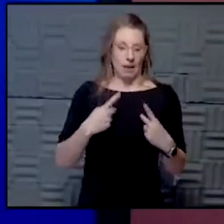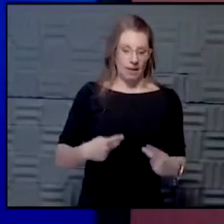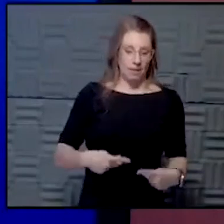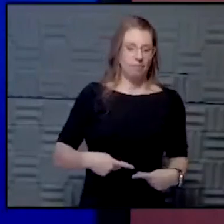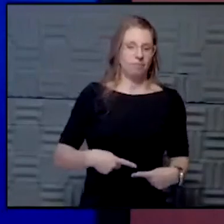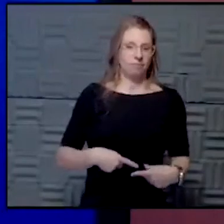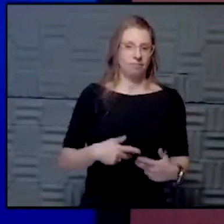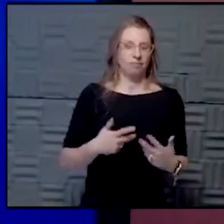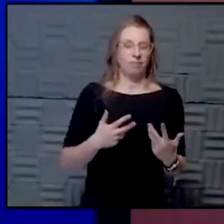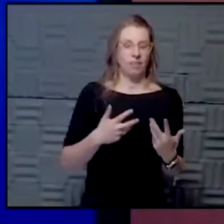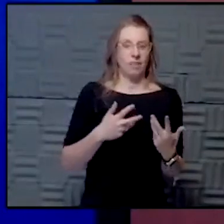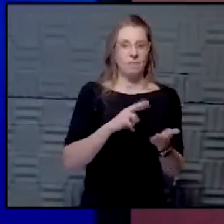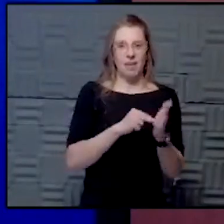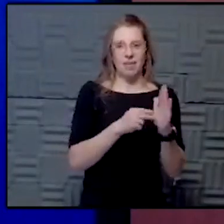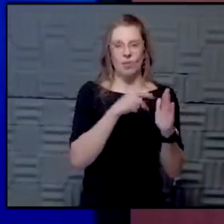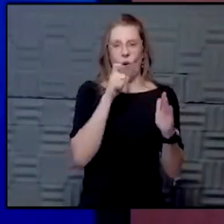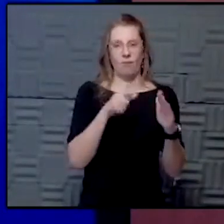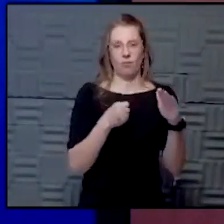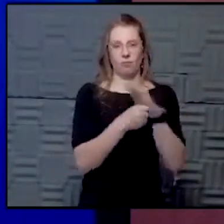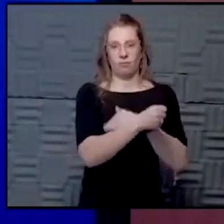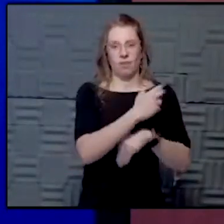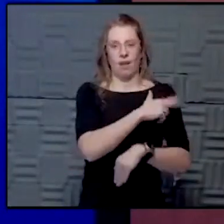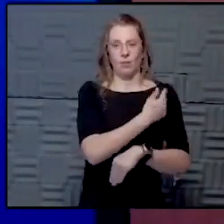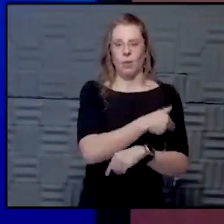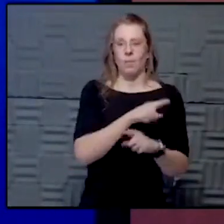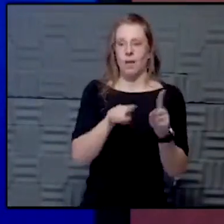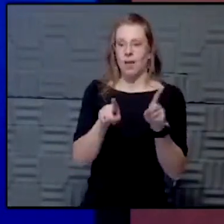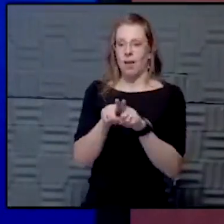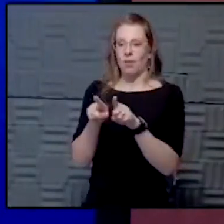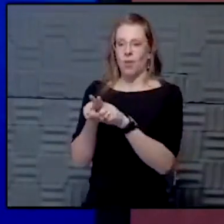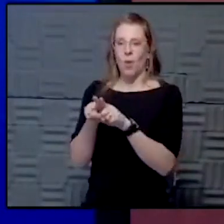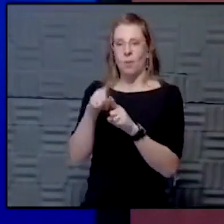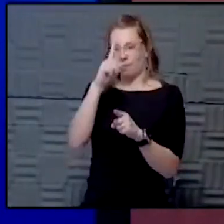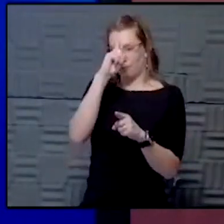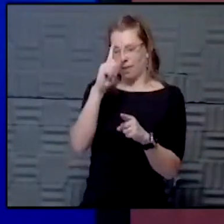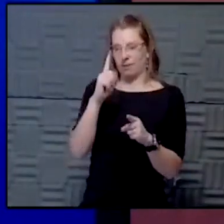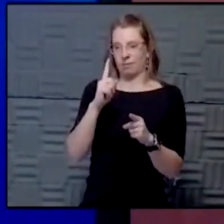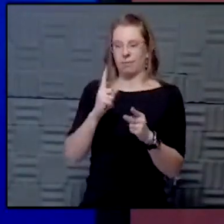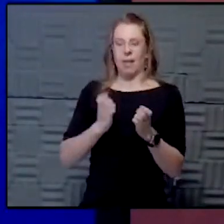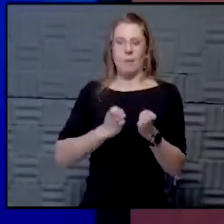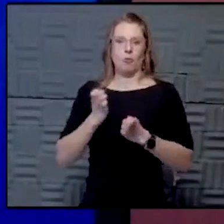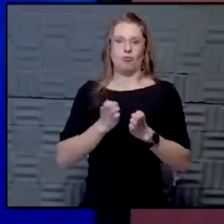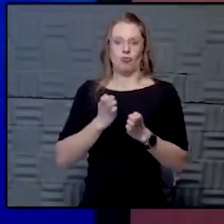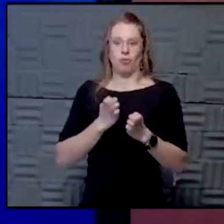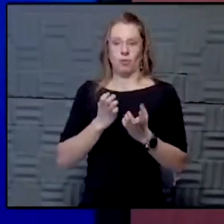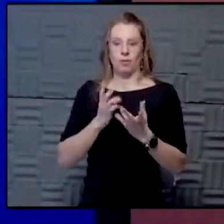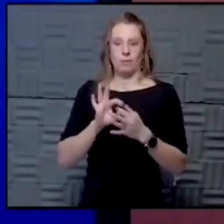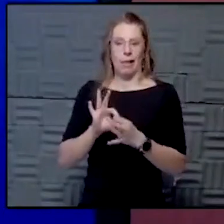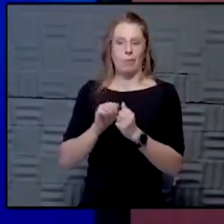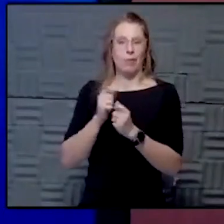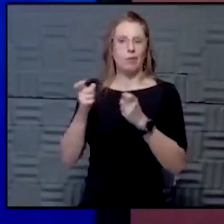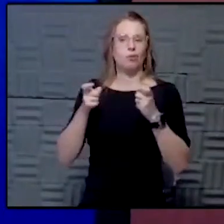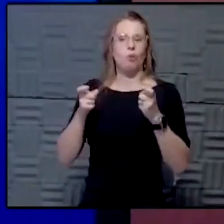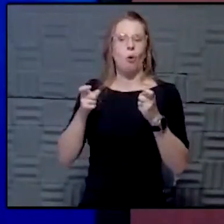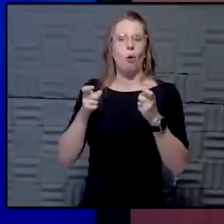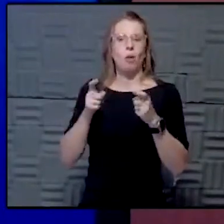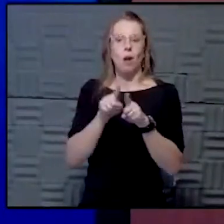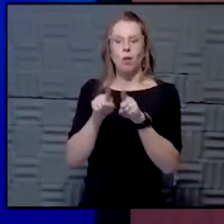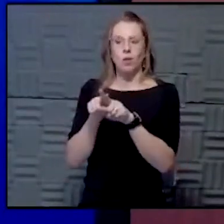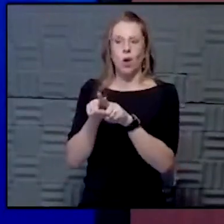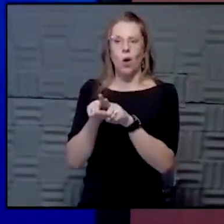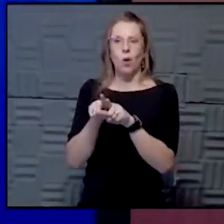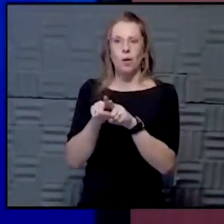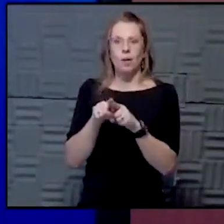also mentally and emotionally as it pertains to those thoughts around control and removing, I love the analogy